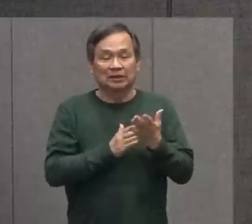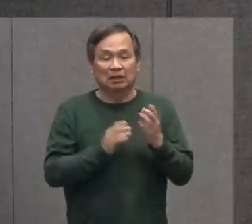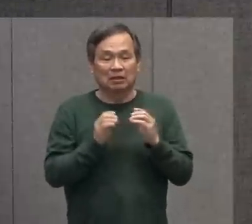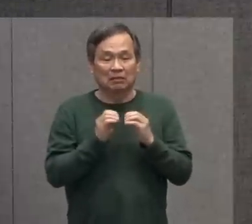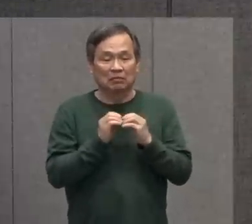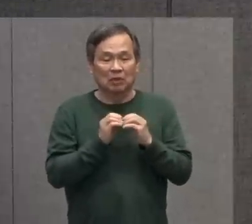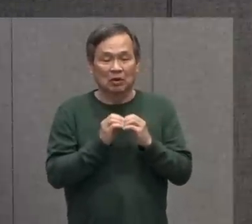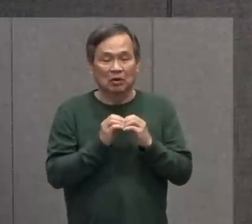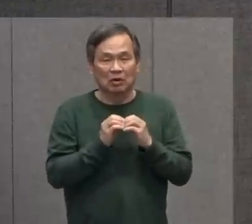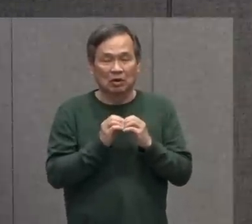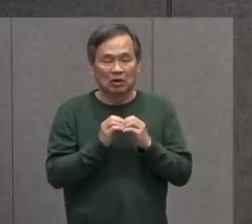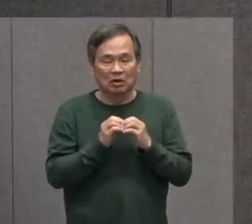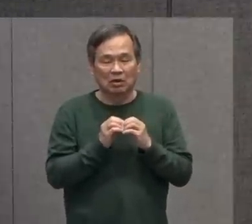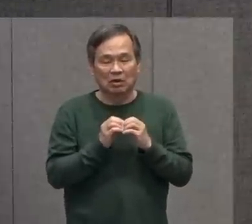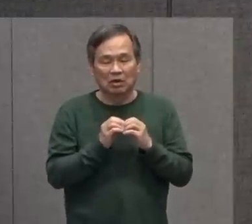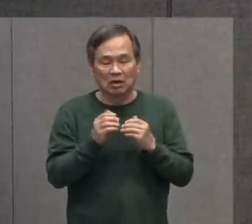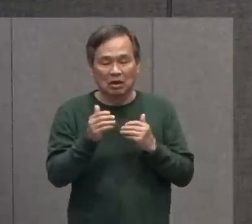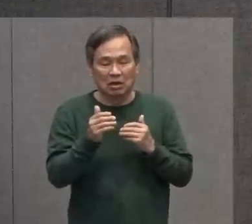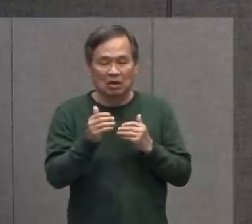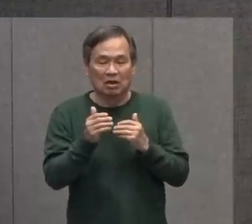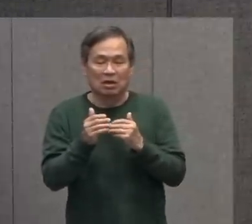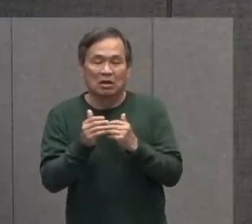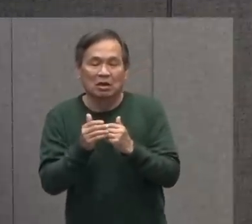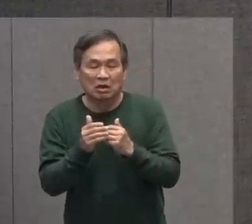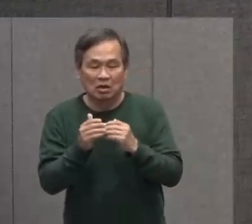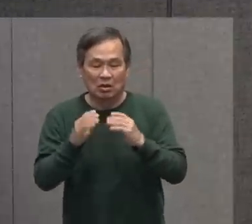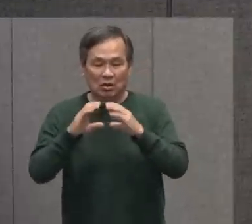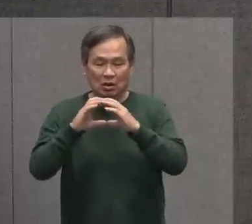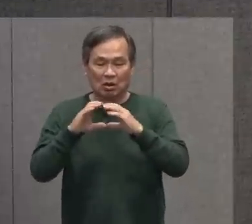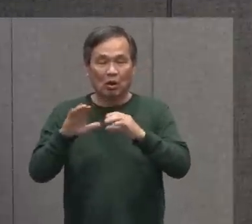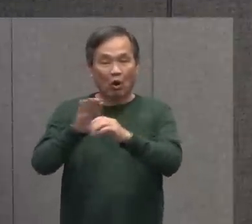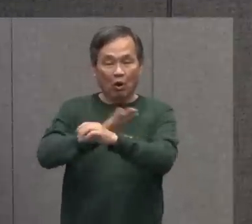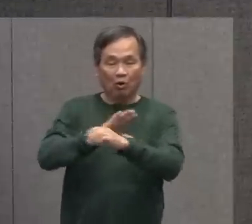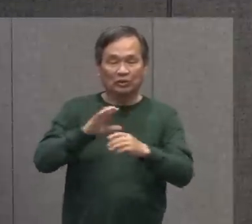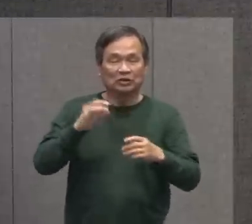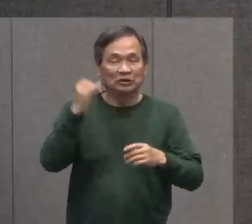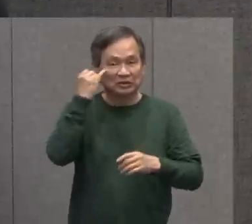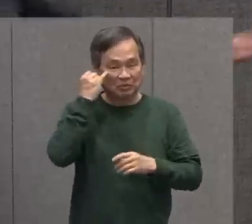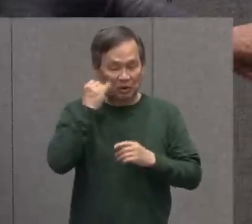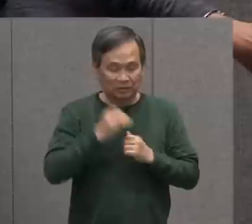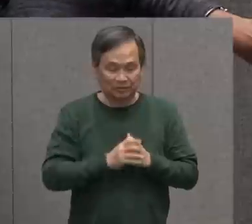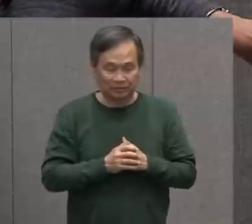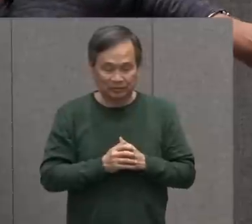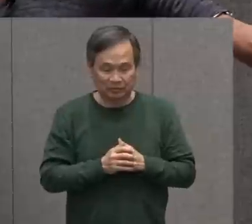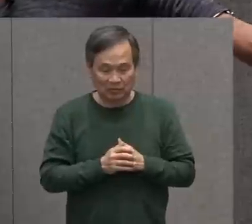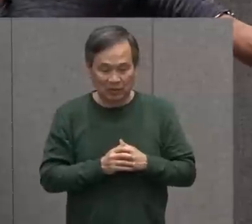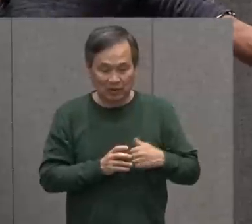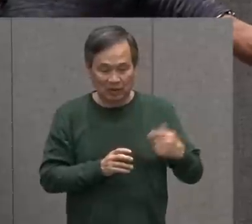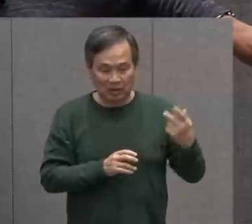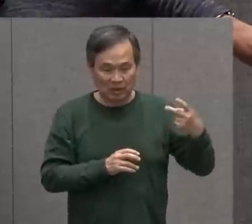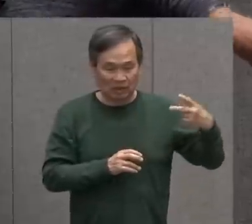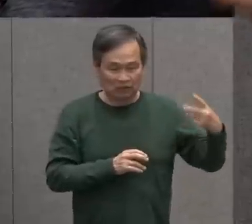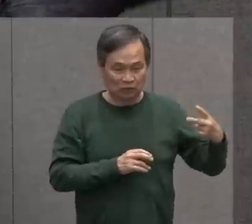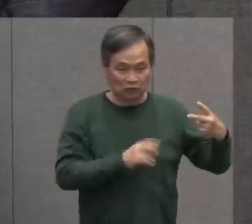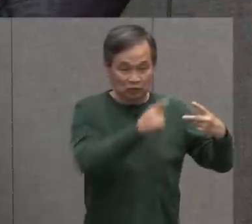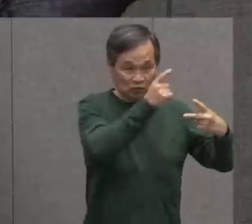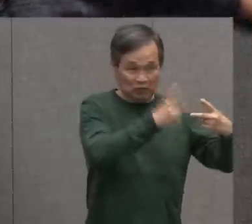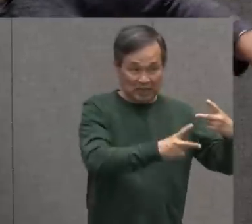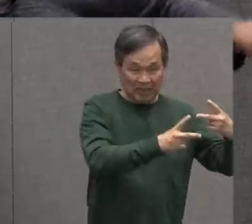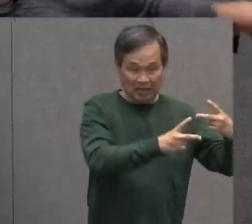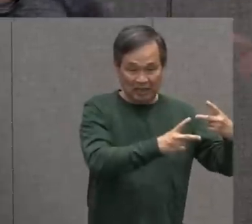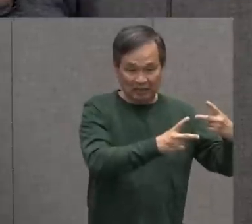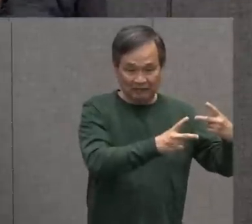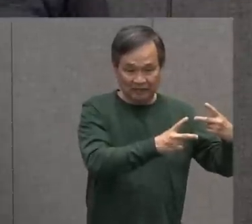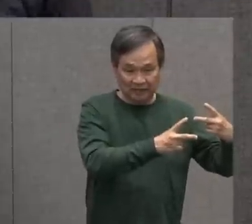get me closer, to 6. So if I added 3 more holes to